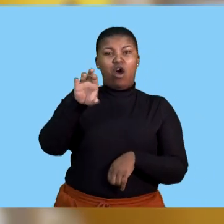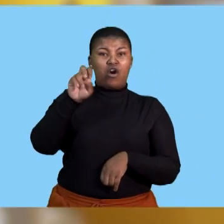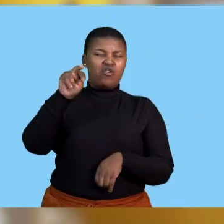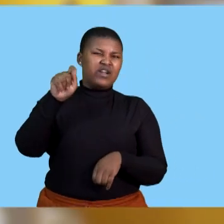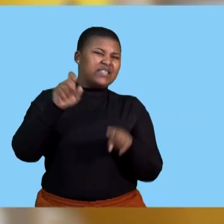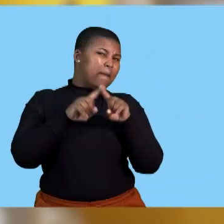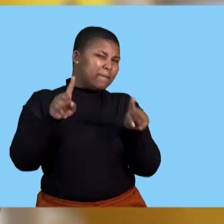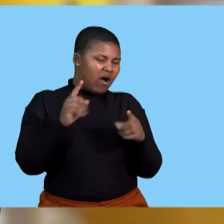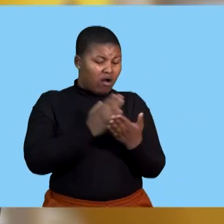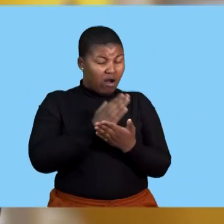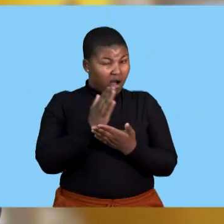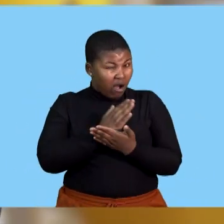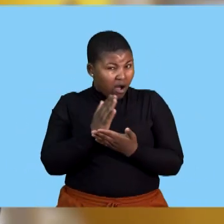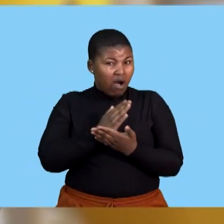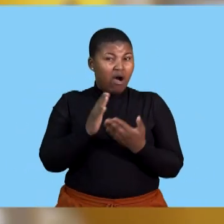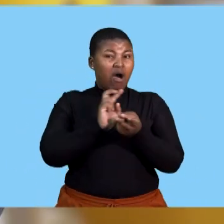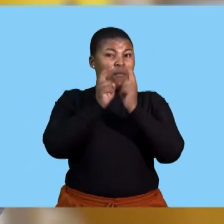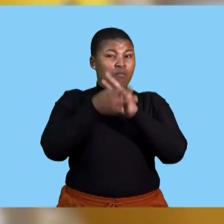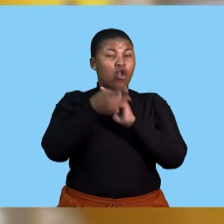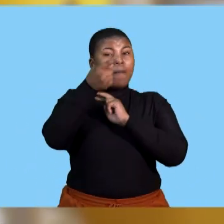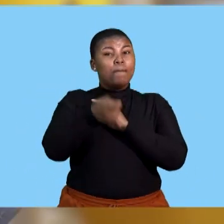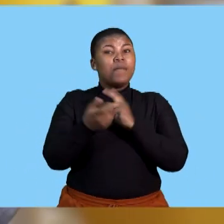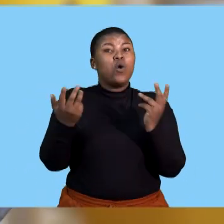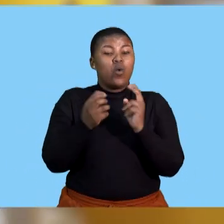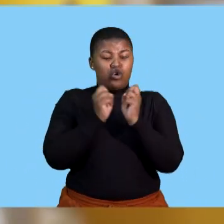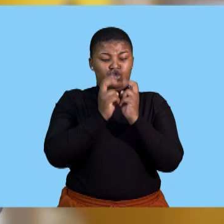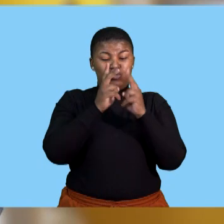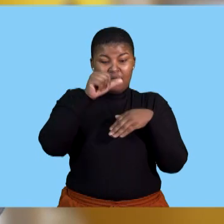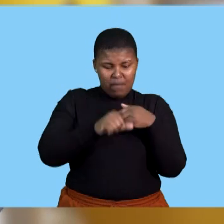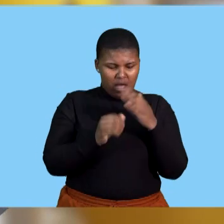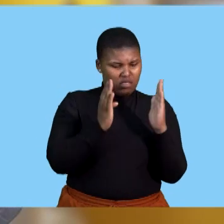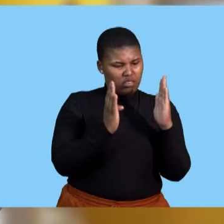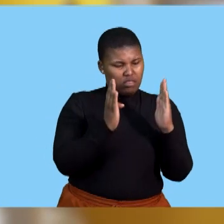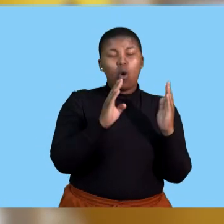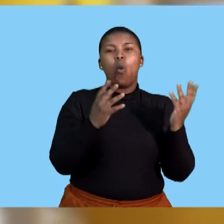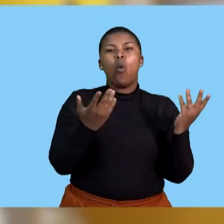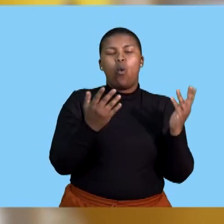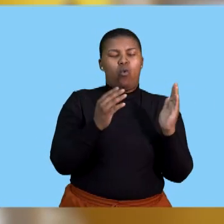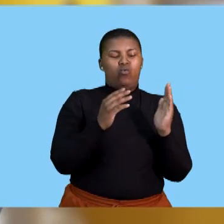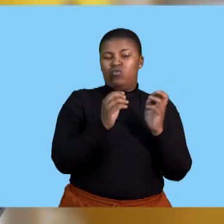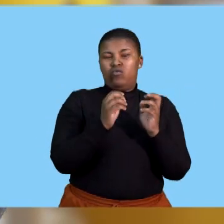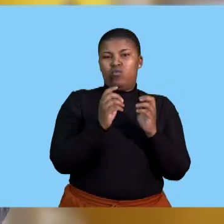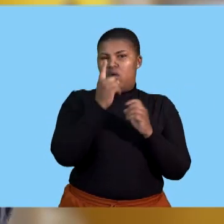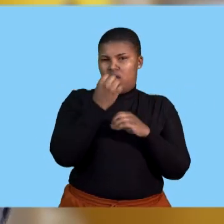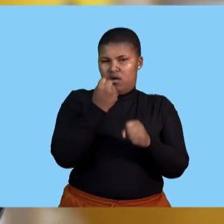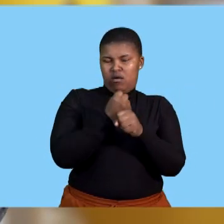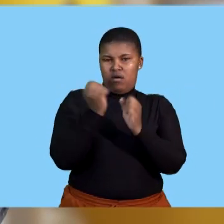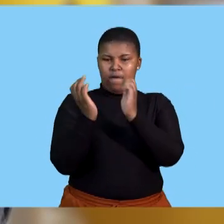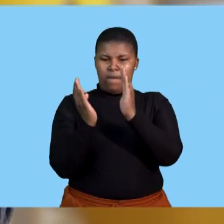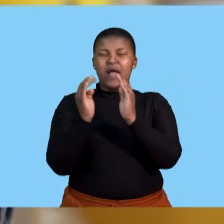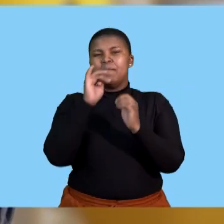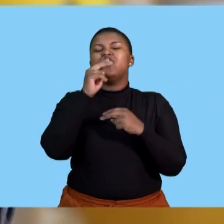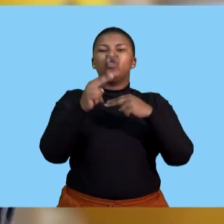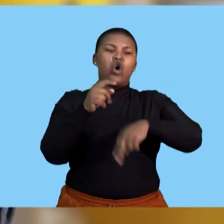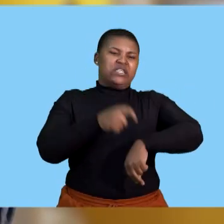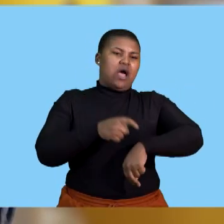a portion of the loan that gets paid within the 12 months or the next 12 months, therefore becomes a